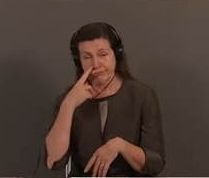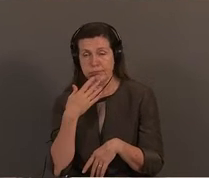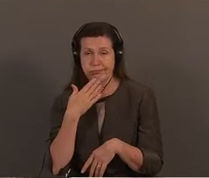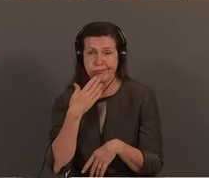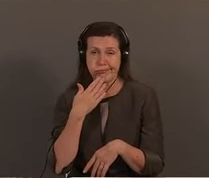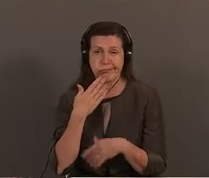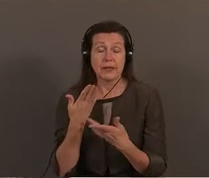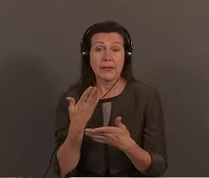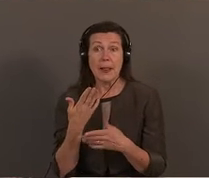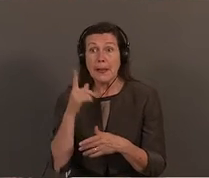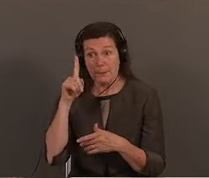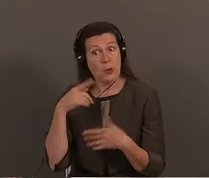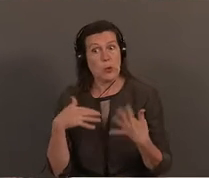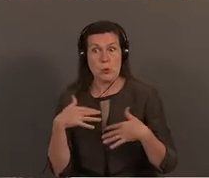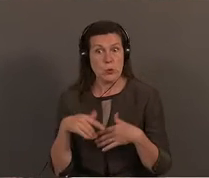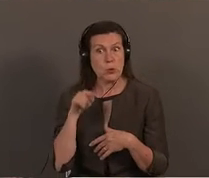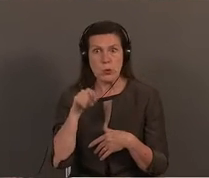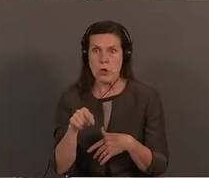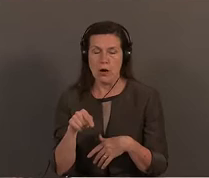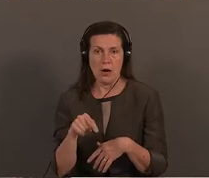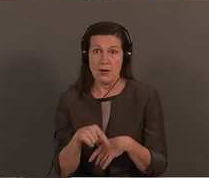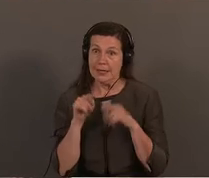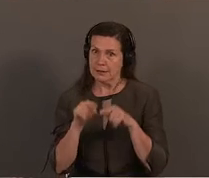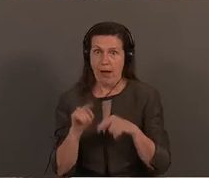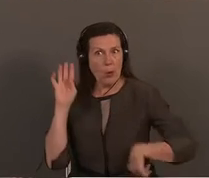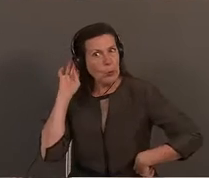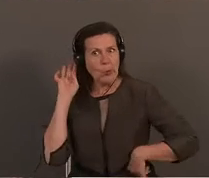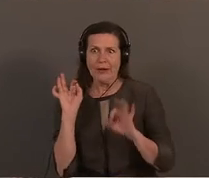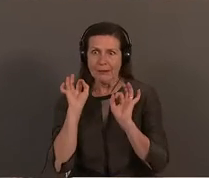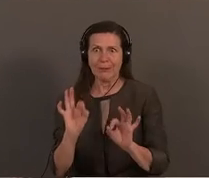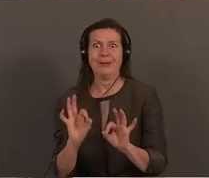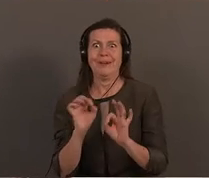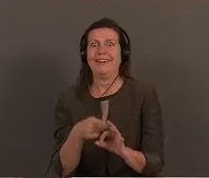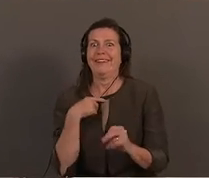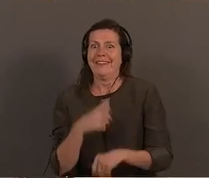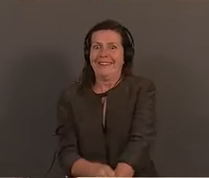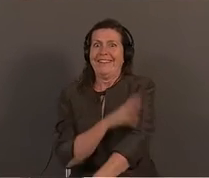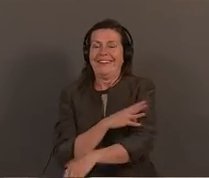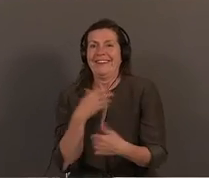but for you it is. For me, it's even the most sexiest topic in the world,